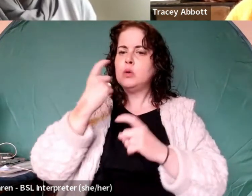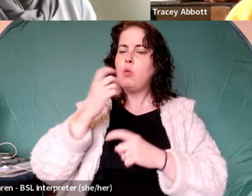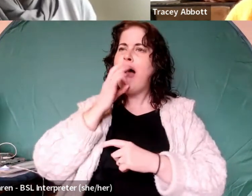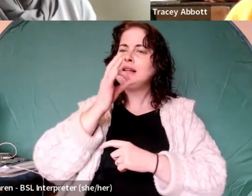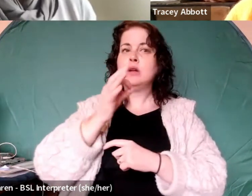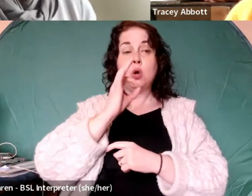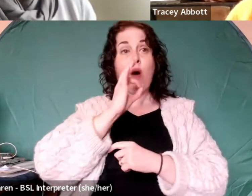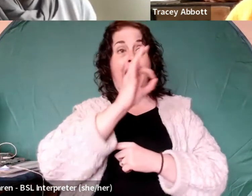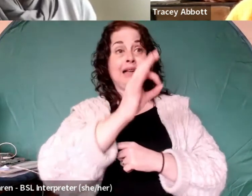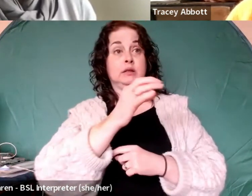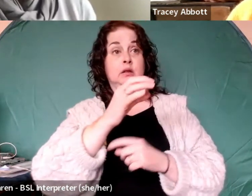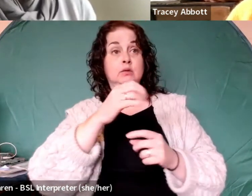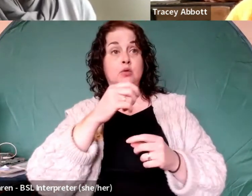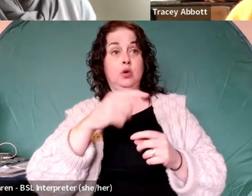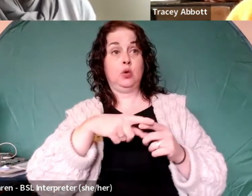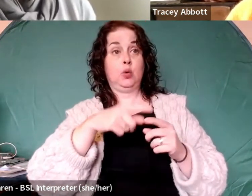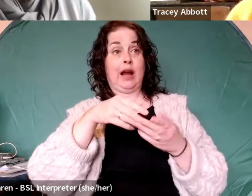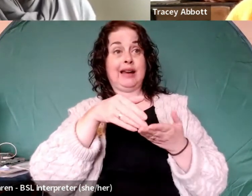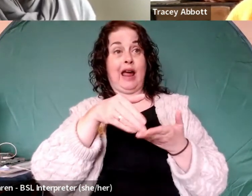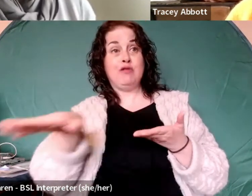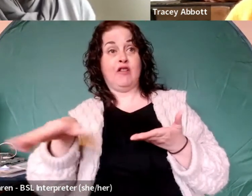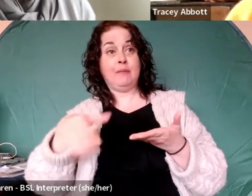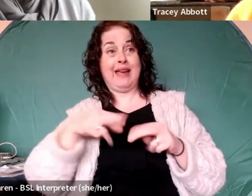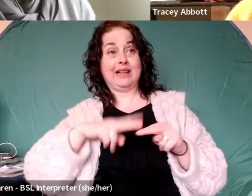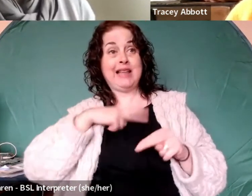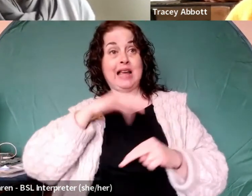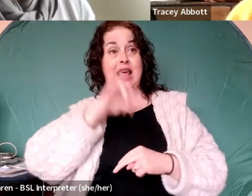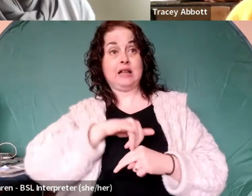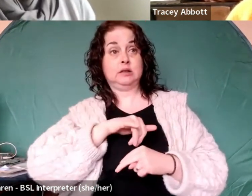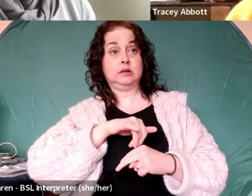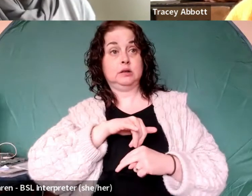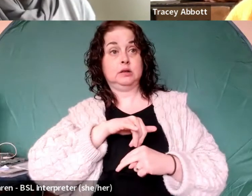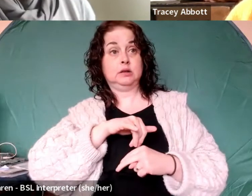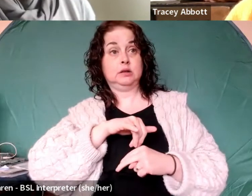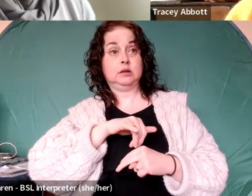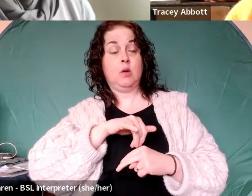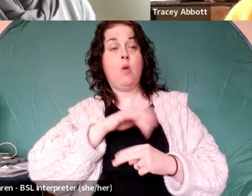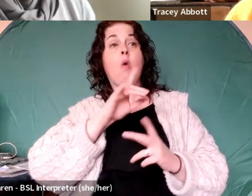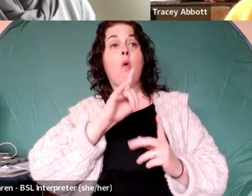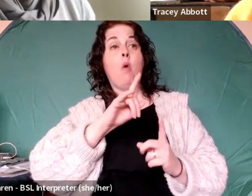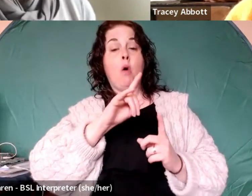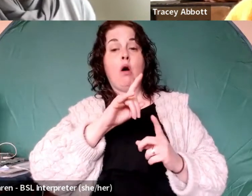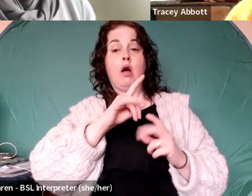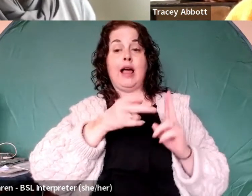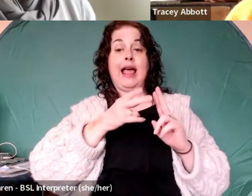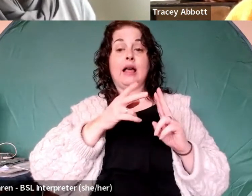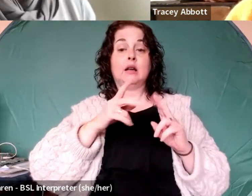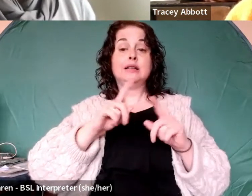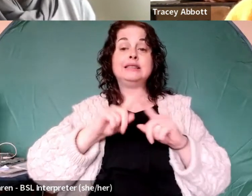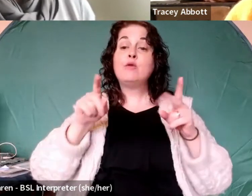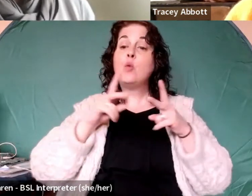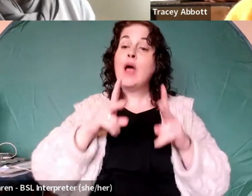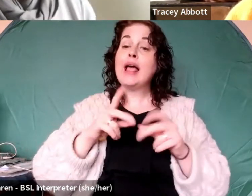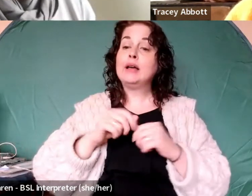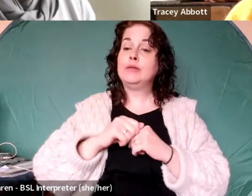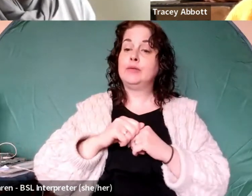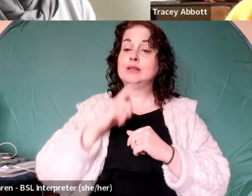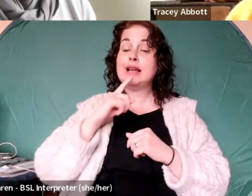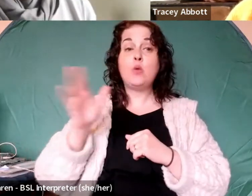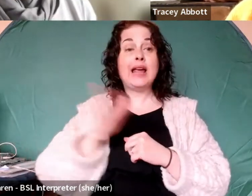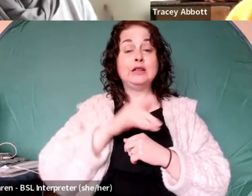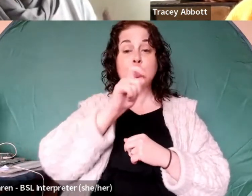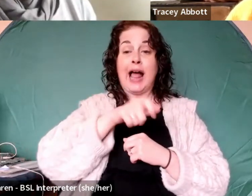are you asking that question so you can filter me out if I say, yes, I'm disabled? Yes. Whereas if we do it differently and we say to every